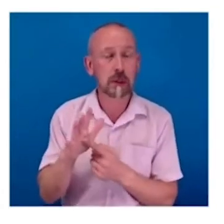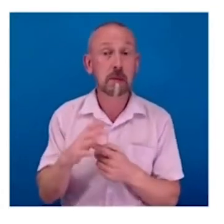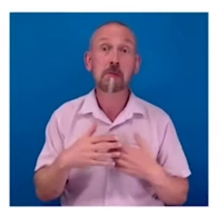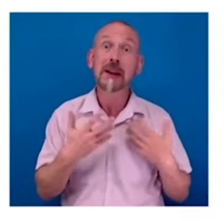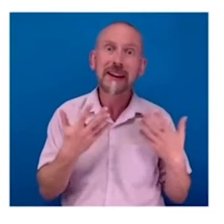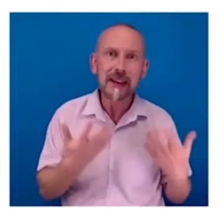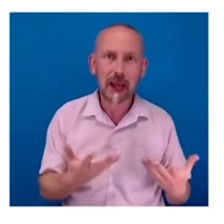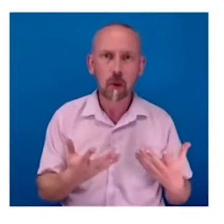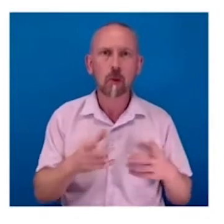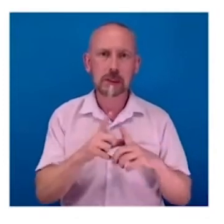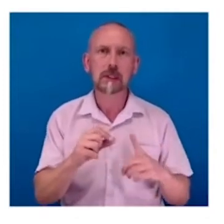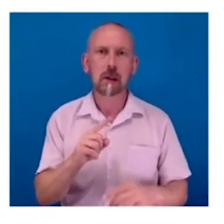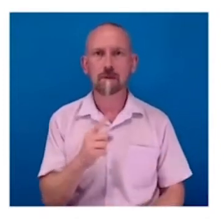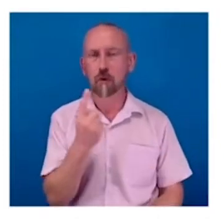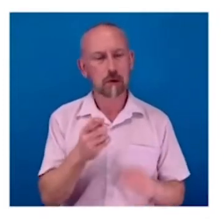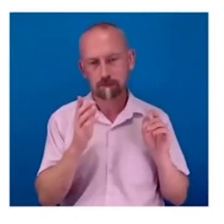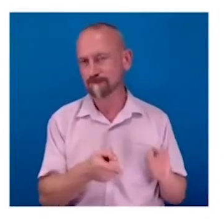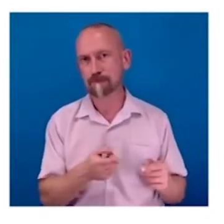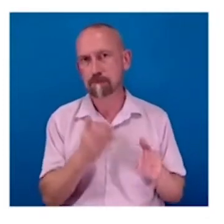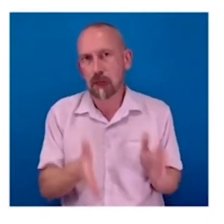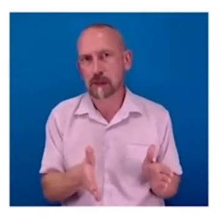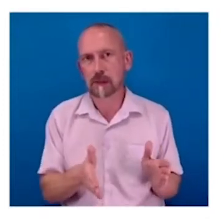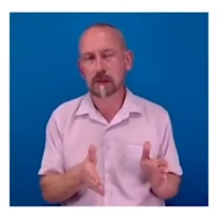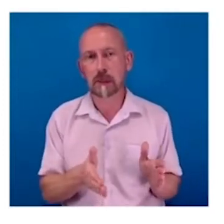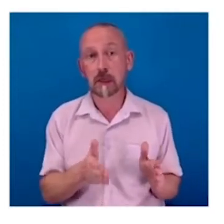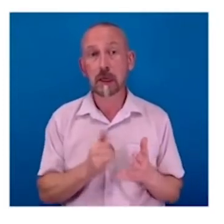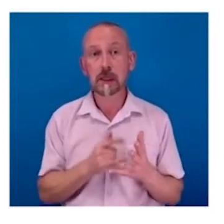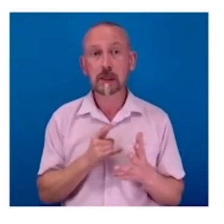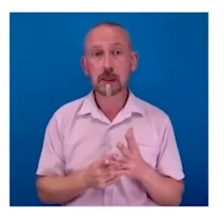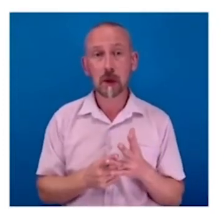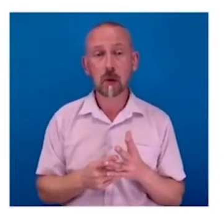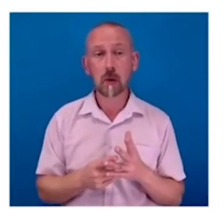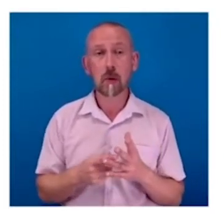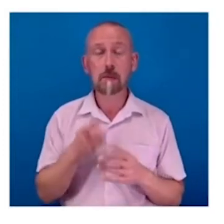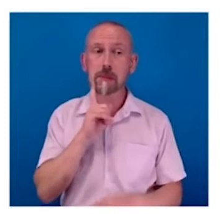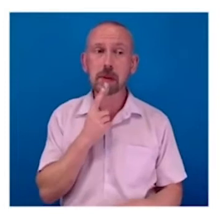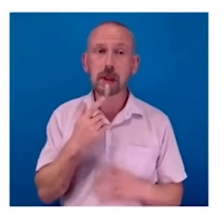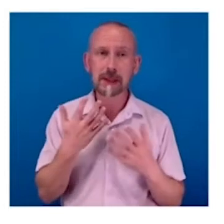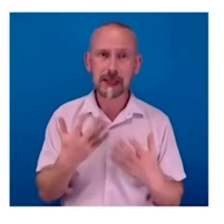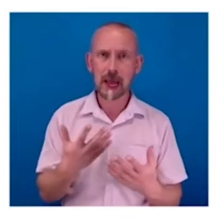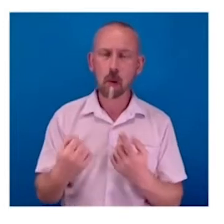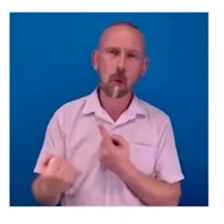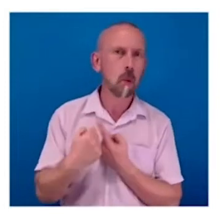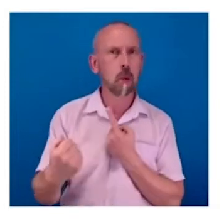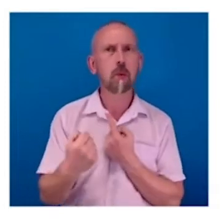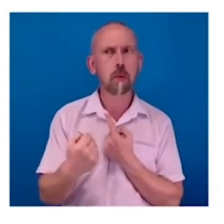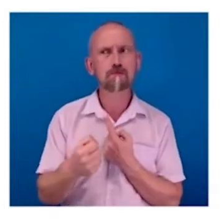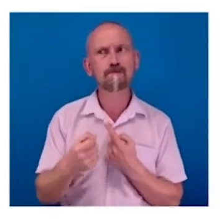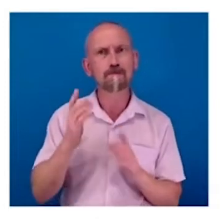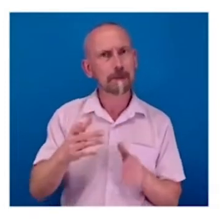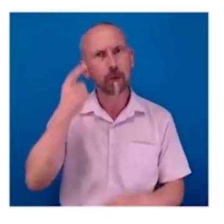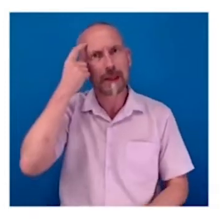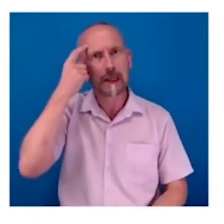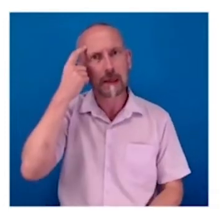people, like you say, it's been an eye-opener, is that people are wanting to do it